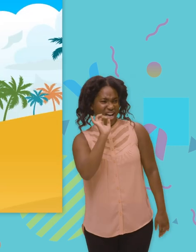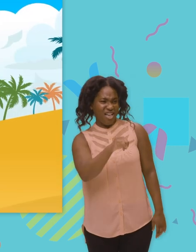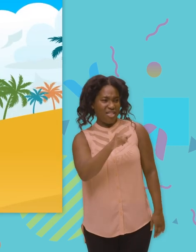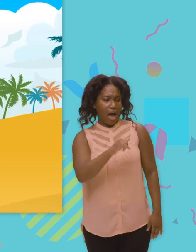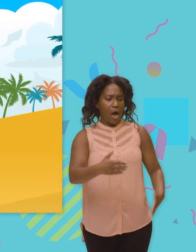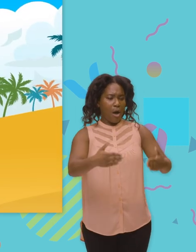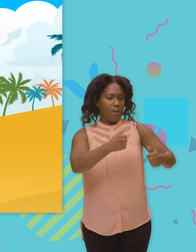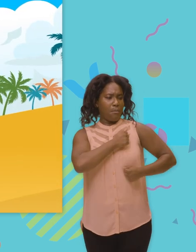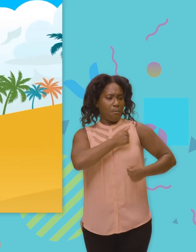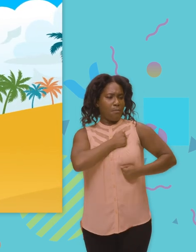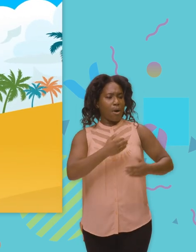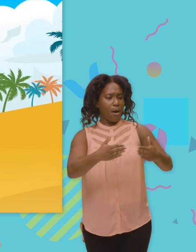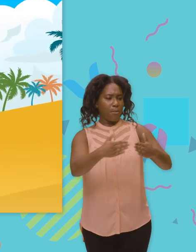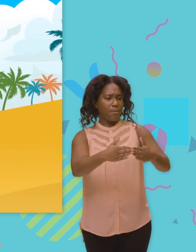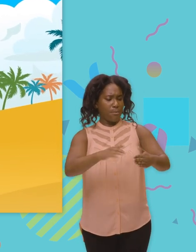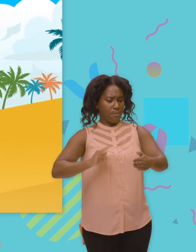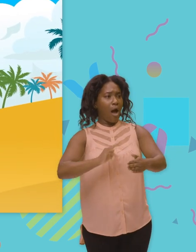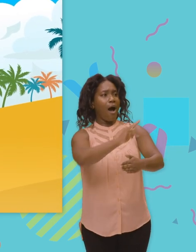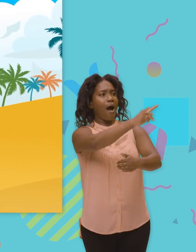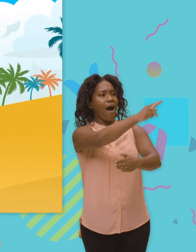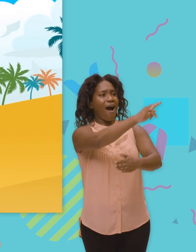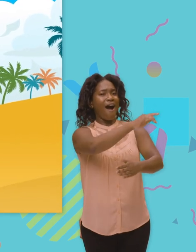an aircraft carrier.